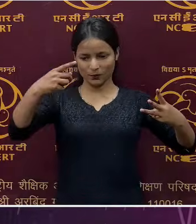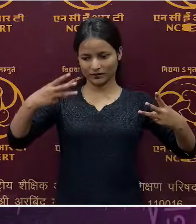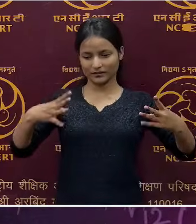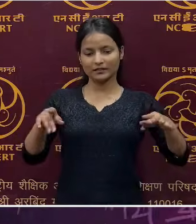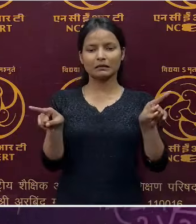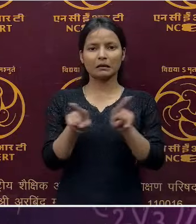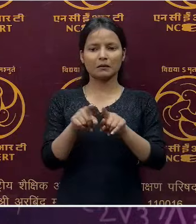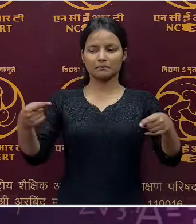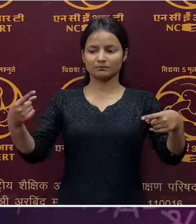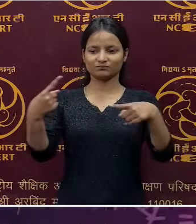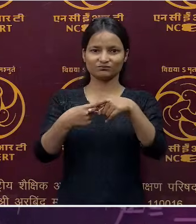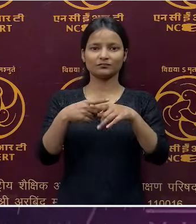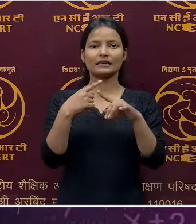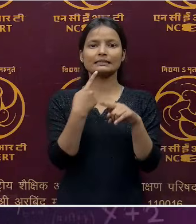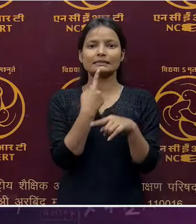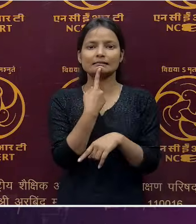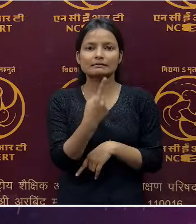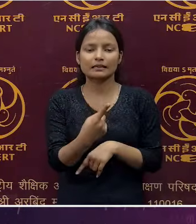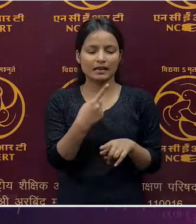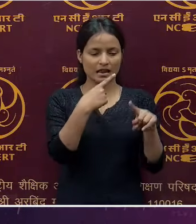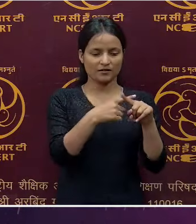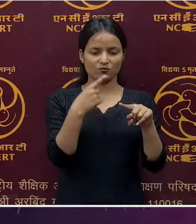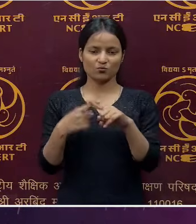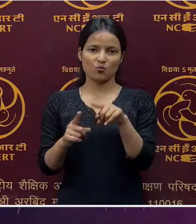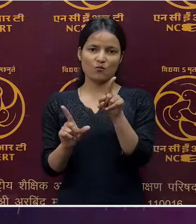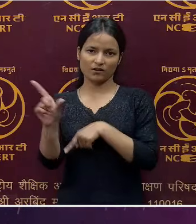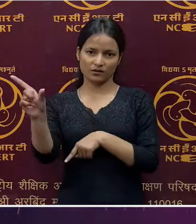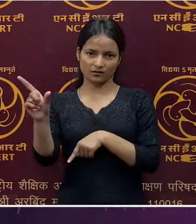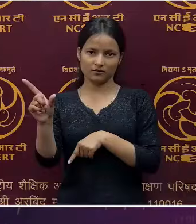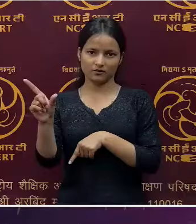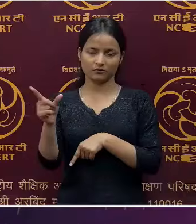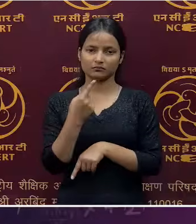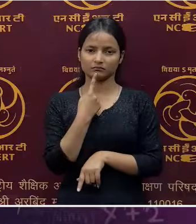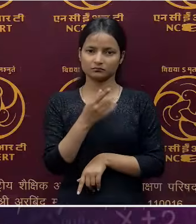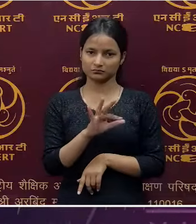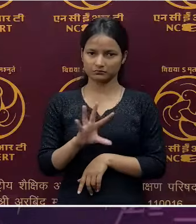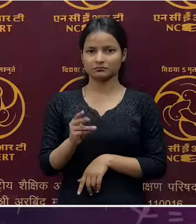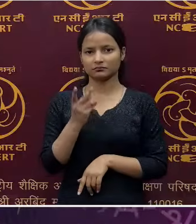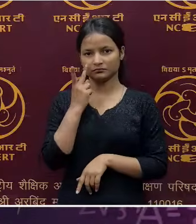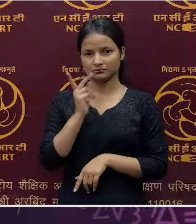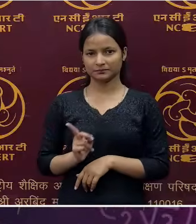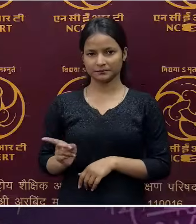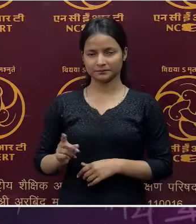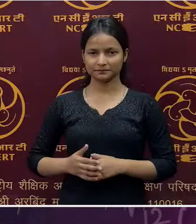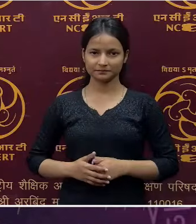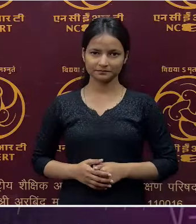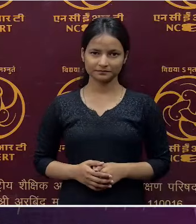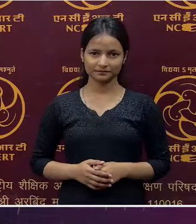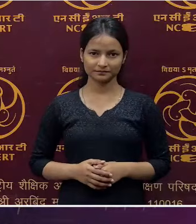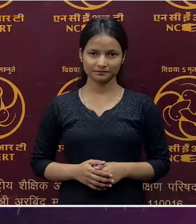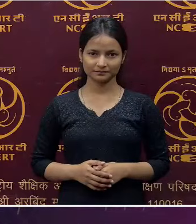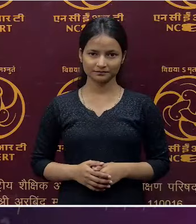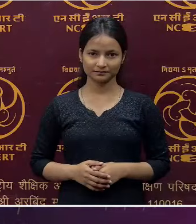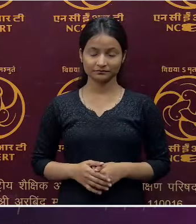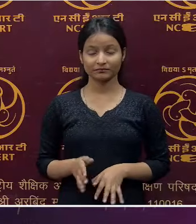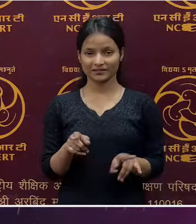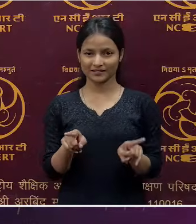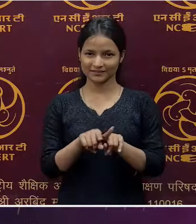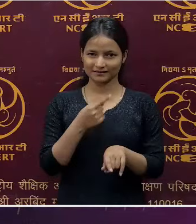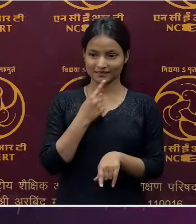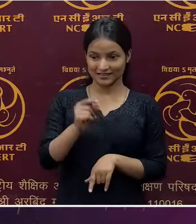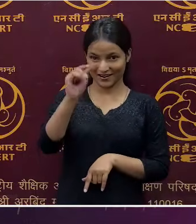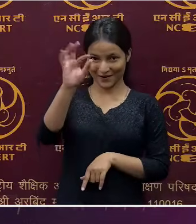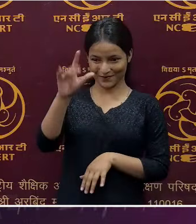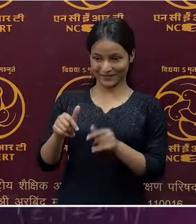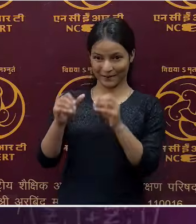y. Okay, and what is the range? We just see that set of output is called range. And what